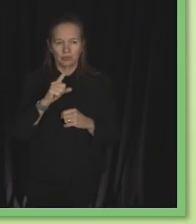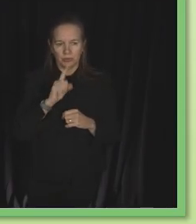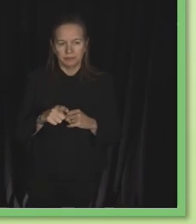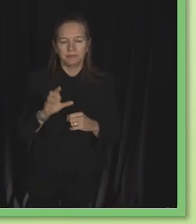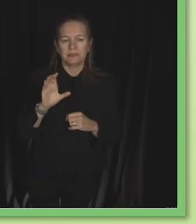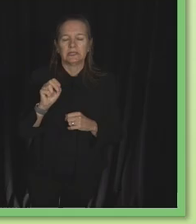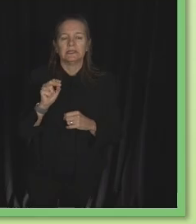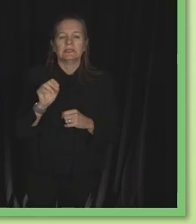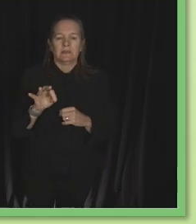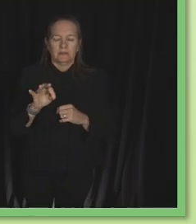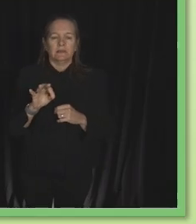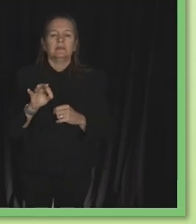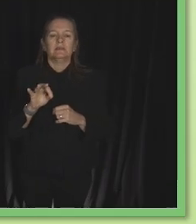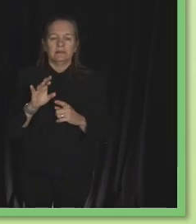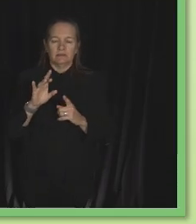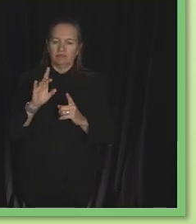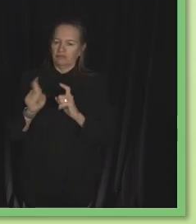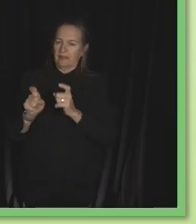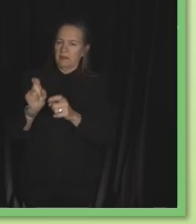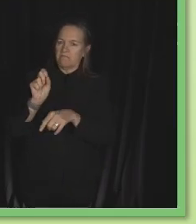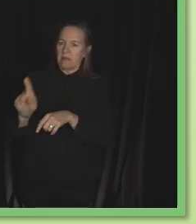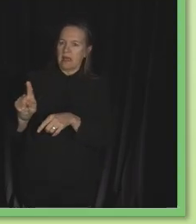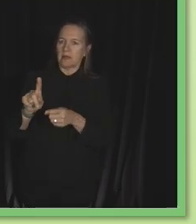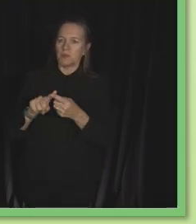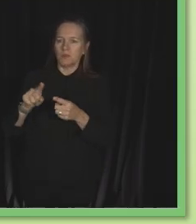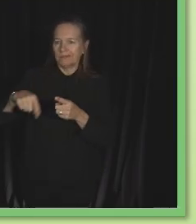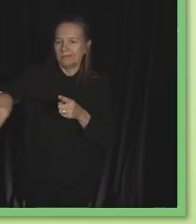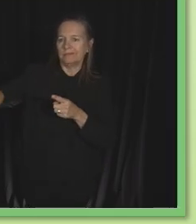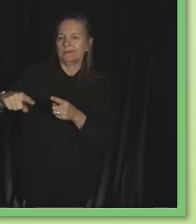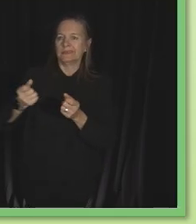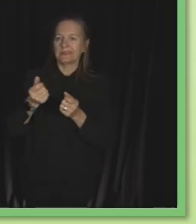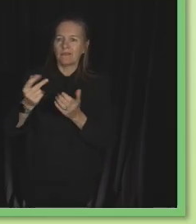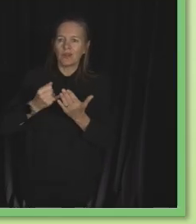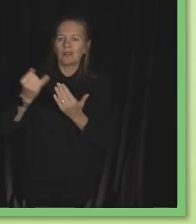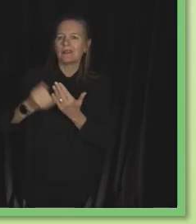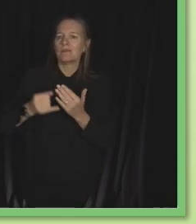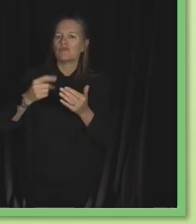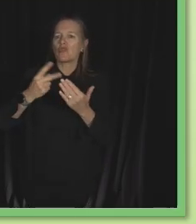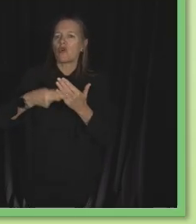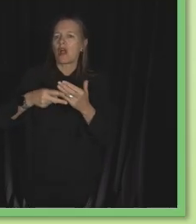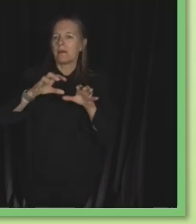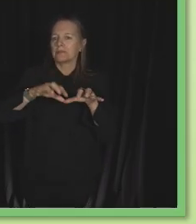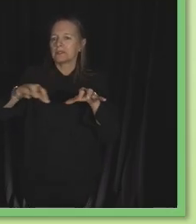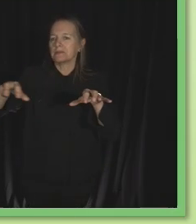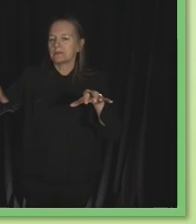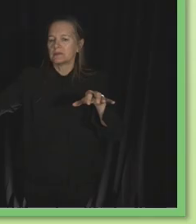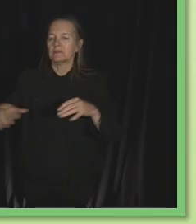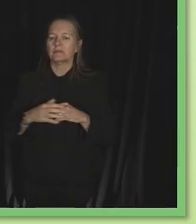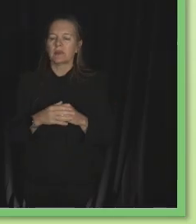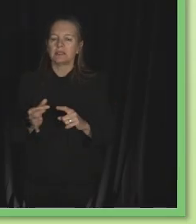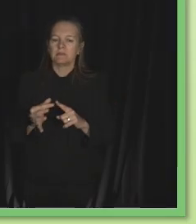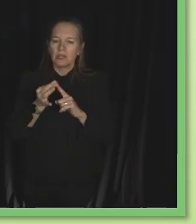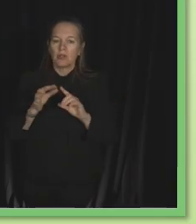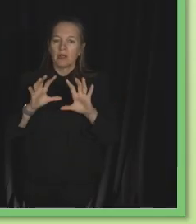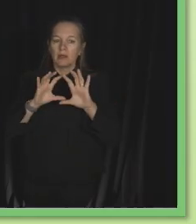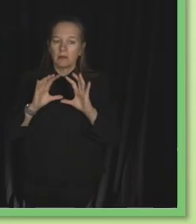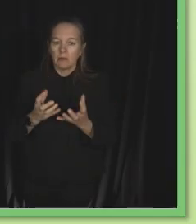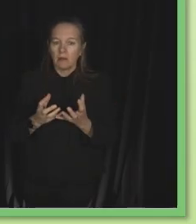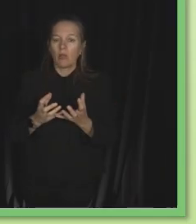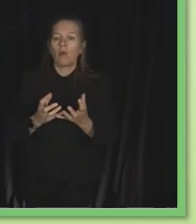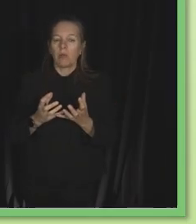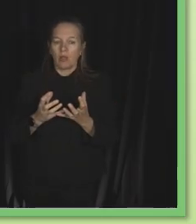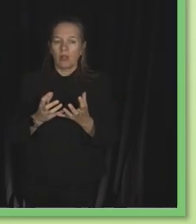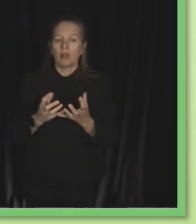back to several Tech for Good initiatives over the past several years, especially the Call for Code Global initiative,